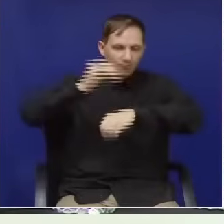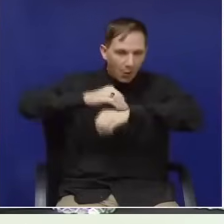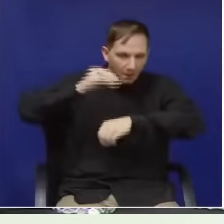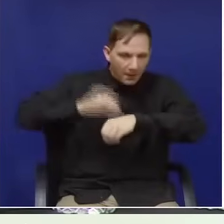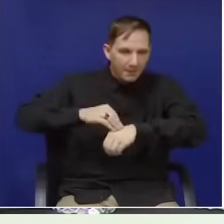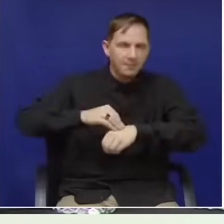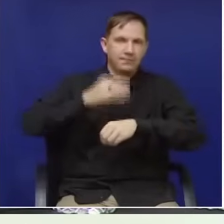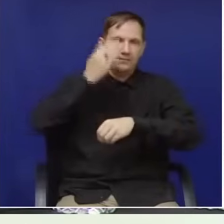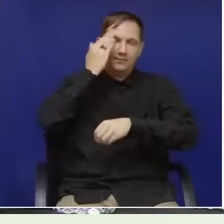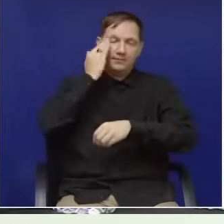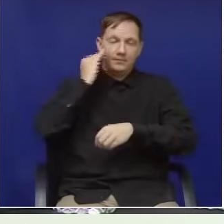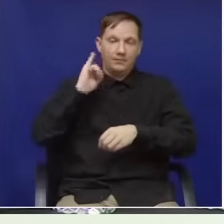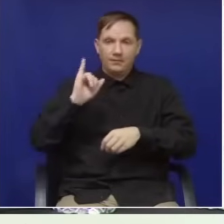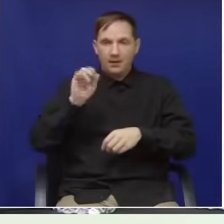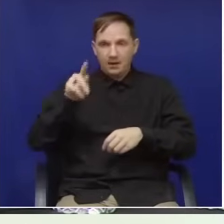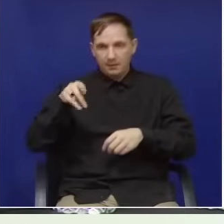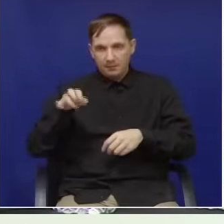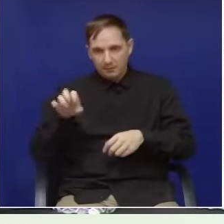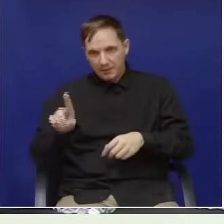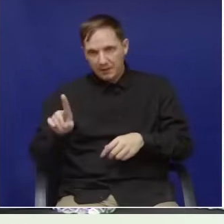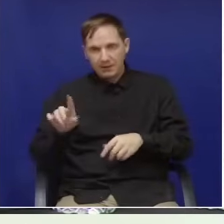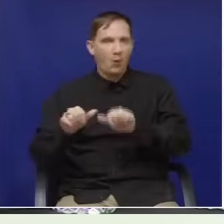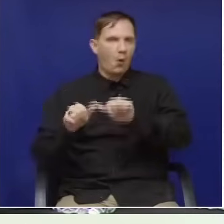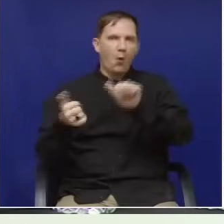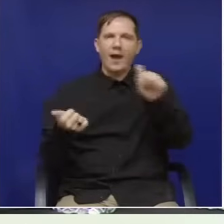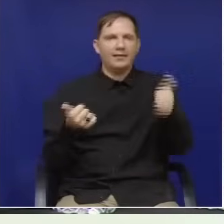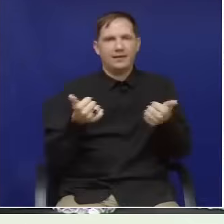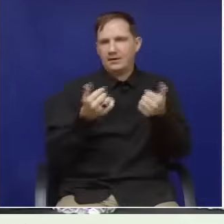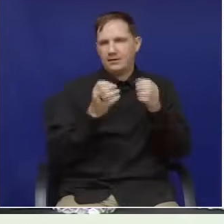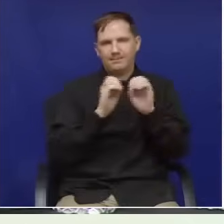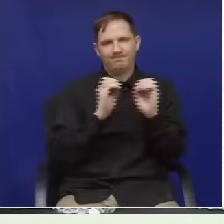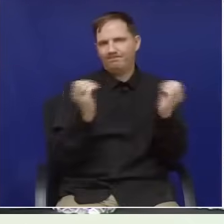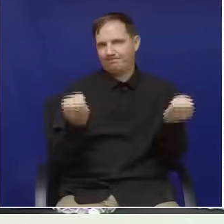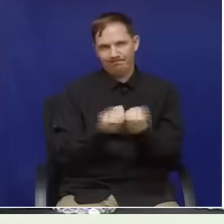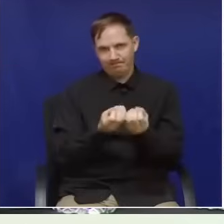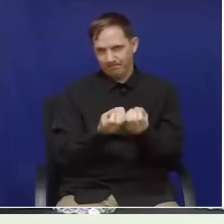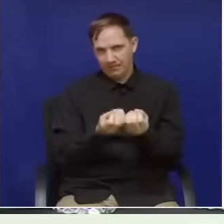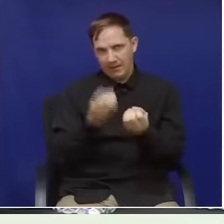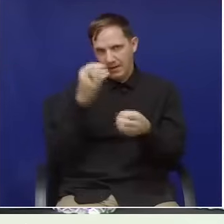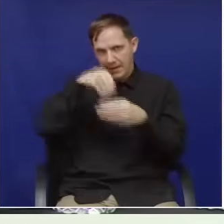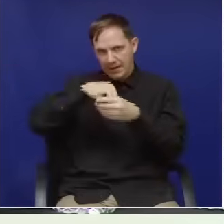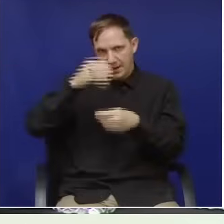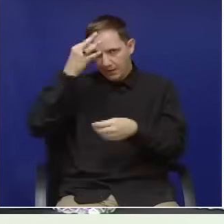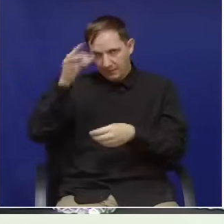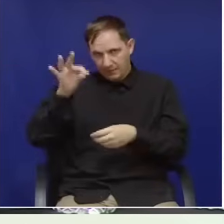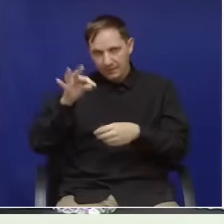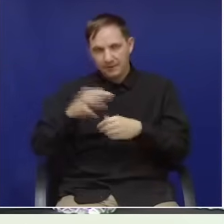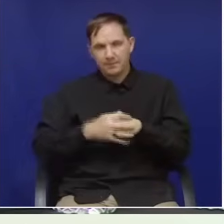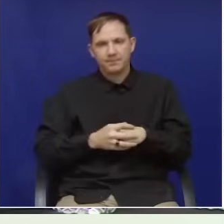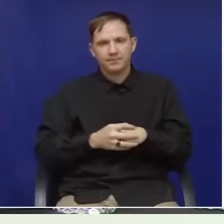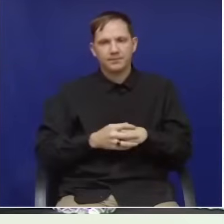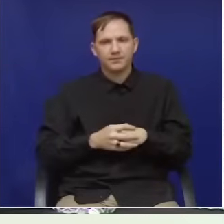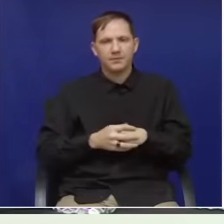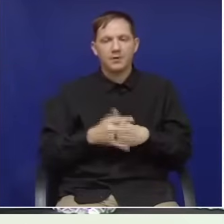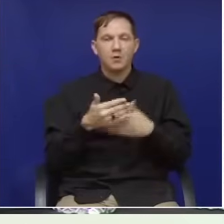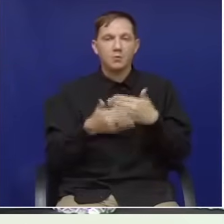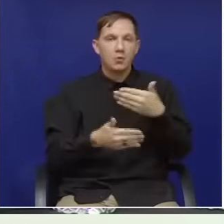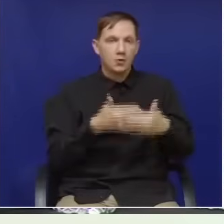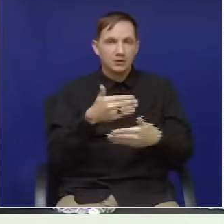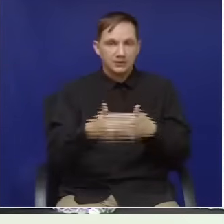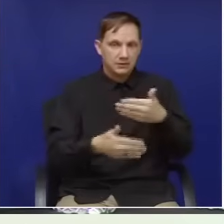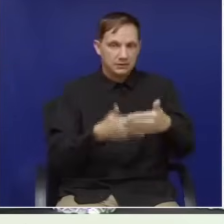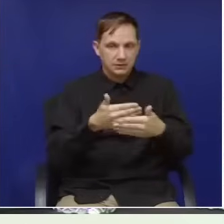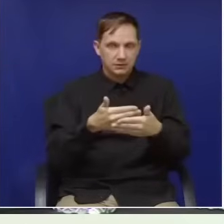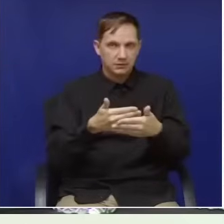by IPID or any other organ of state. The process of DC of